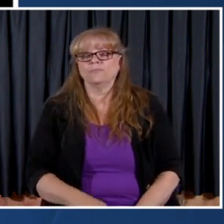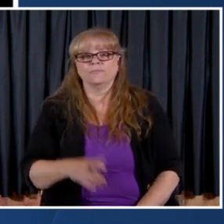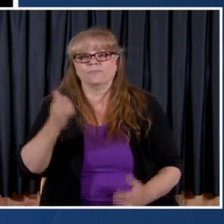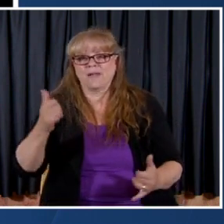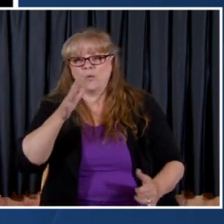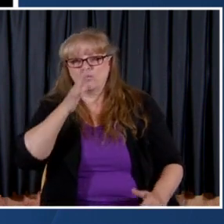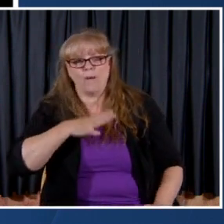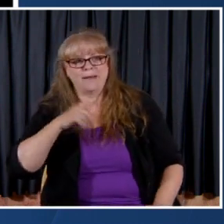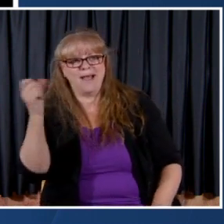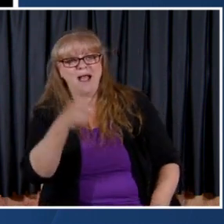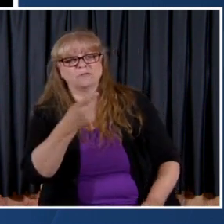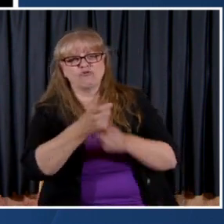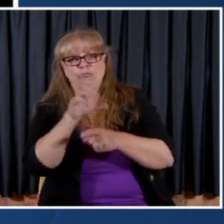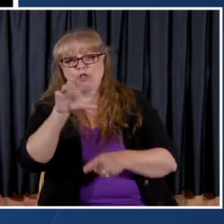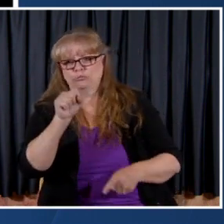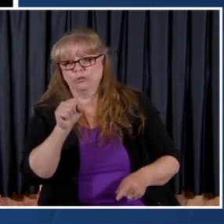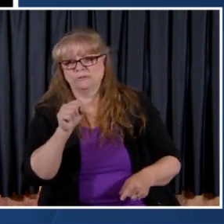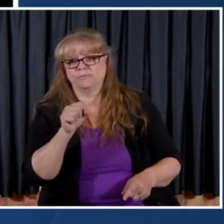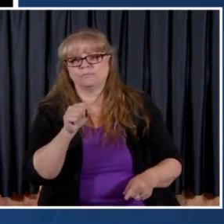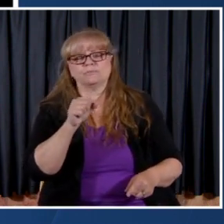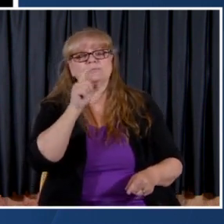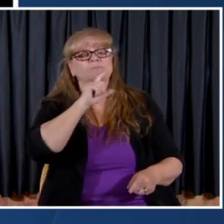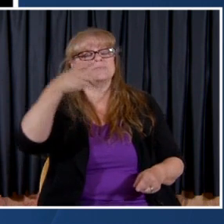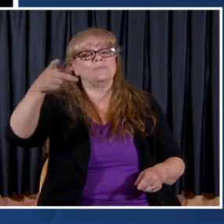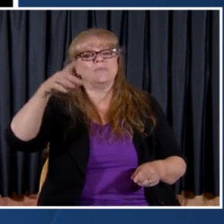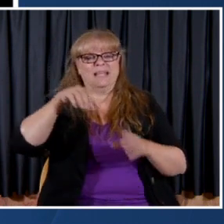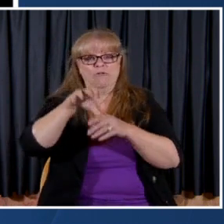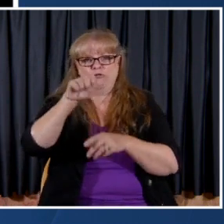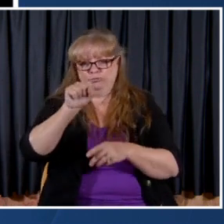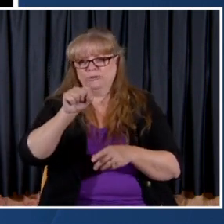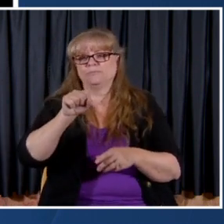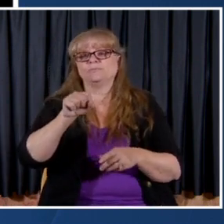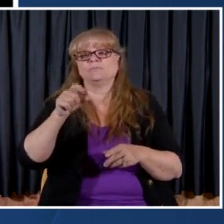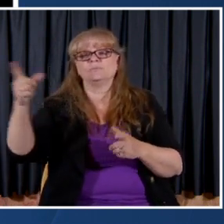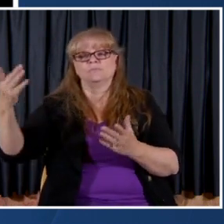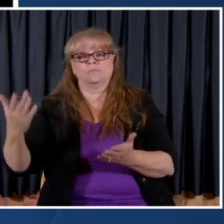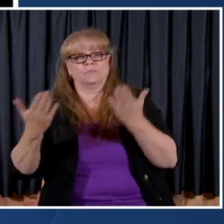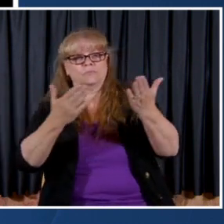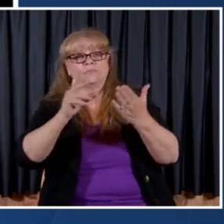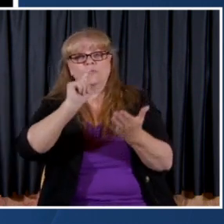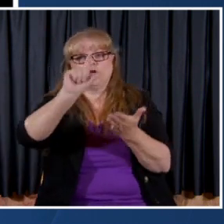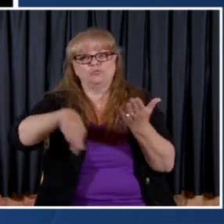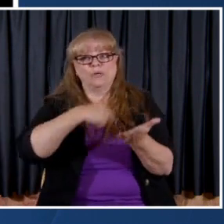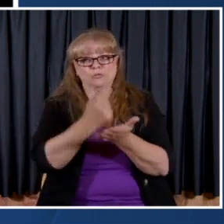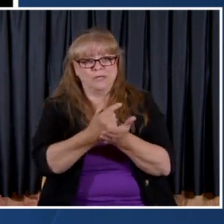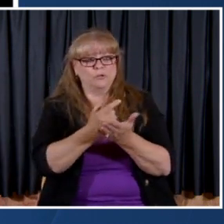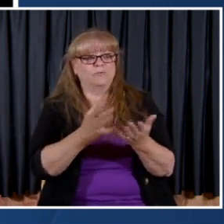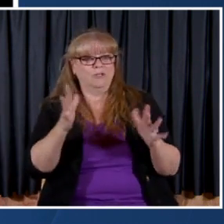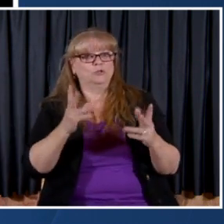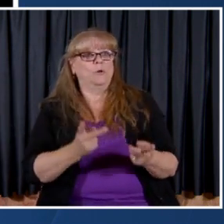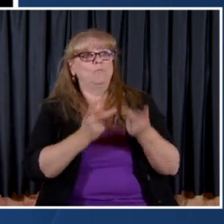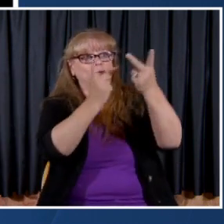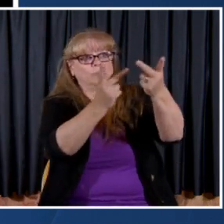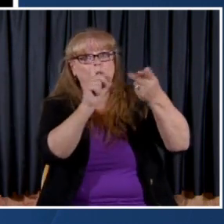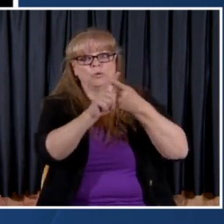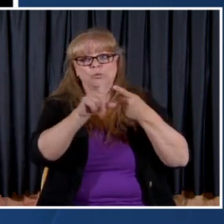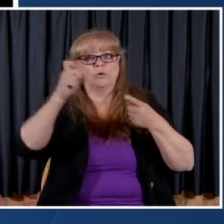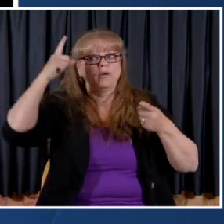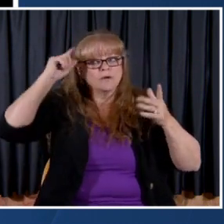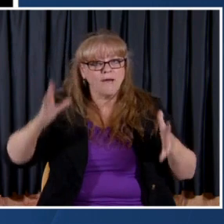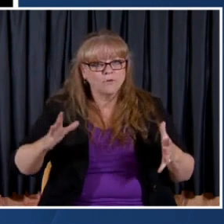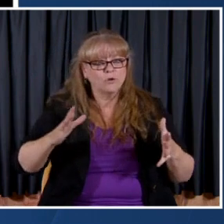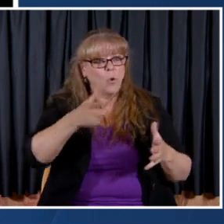graduation proposal to the state last night. Do you plan on approving that proposal? Thank you. Yeah, El Paso County has submitted what's